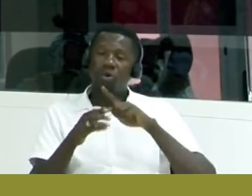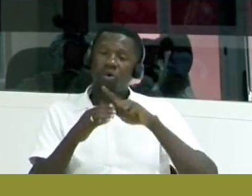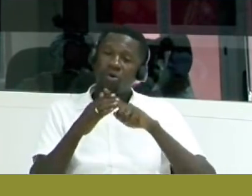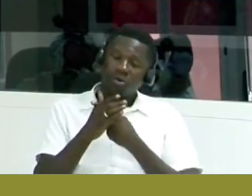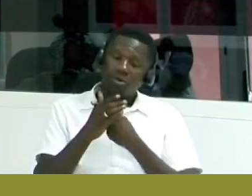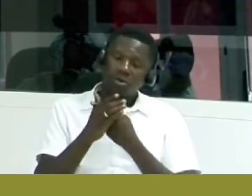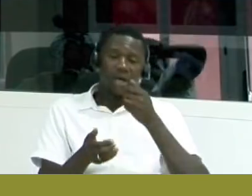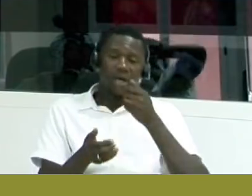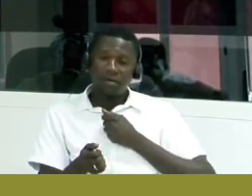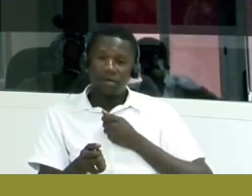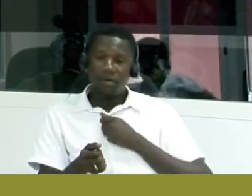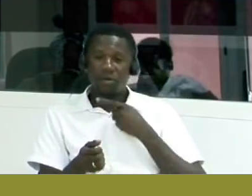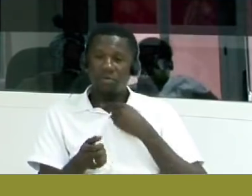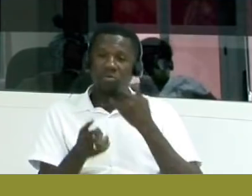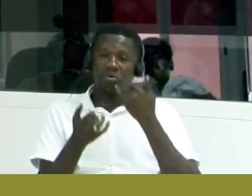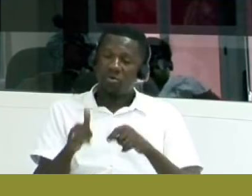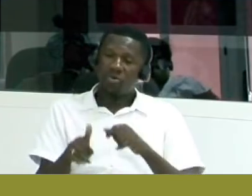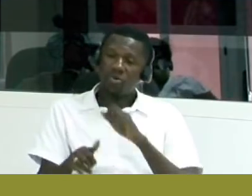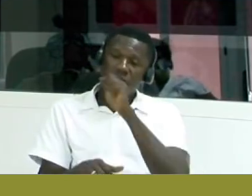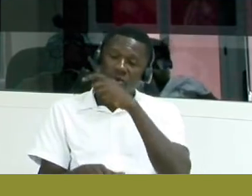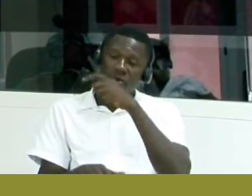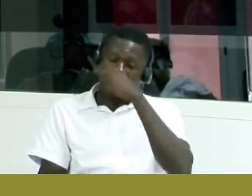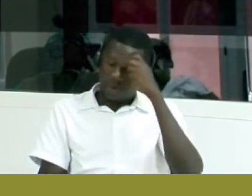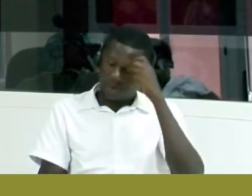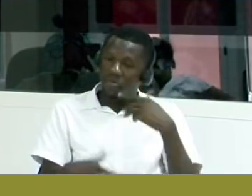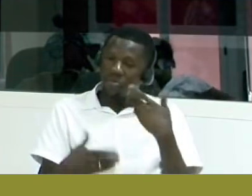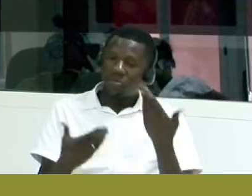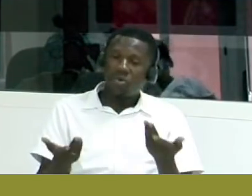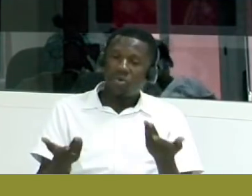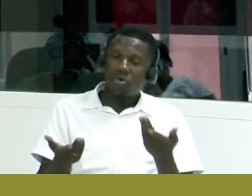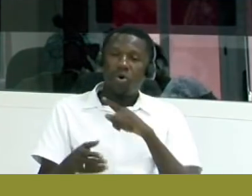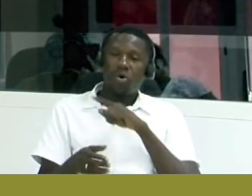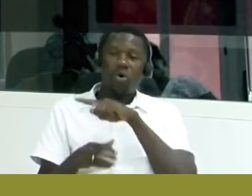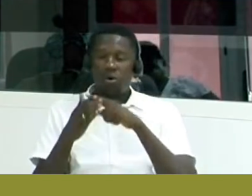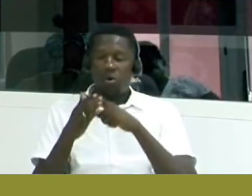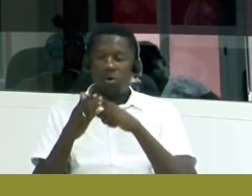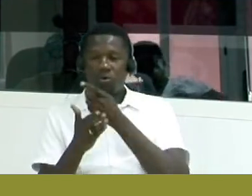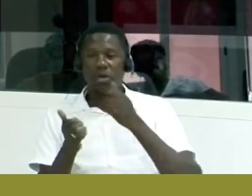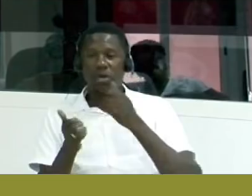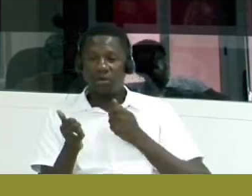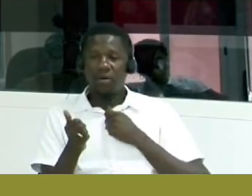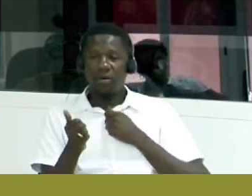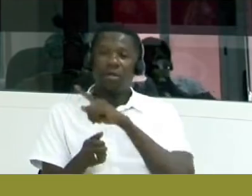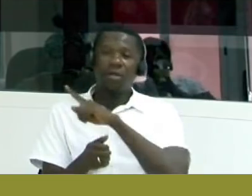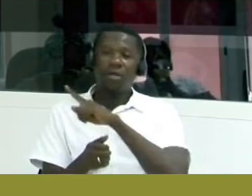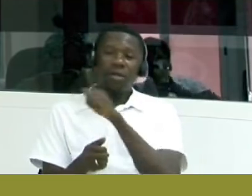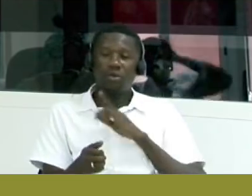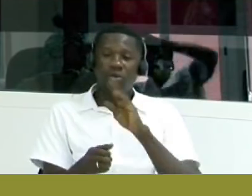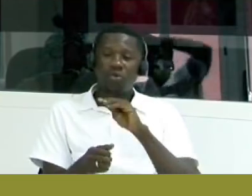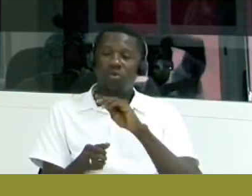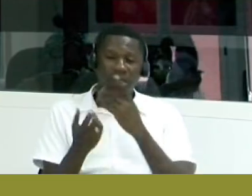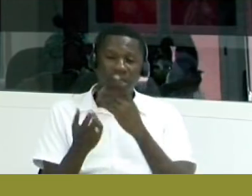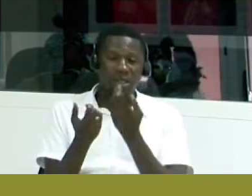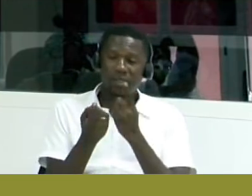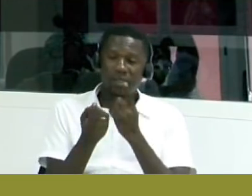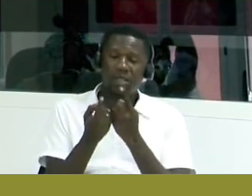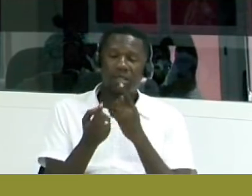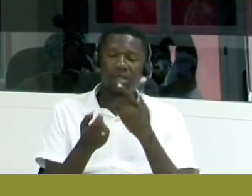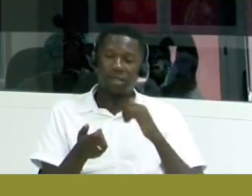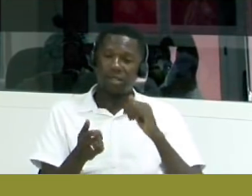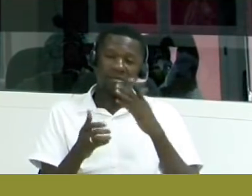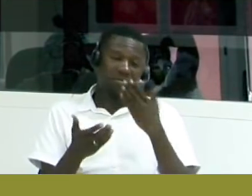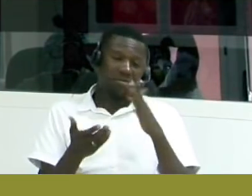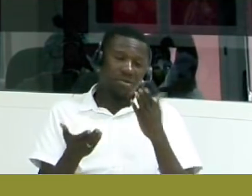you would lose your job? Or you were afraid that they would do anything else other than the two I have mentioned? Anything could have happened,